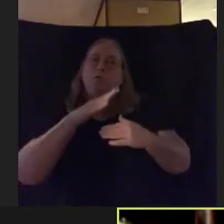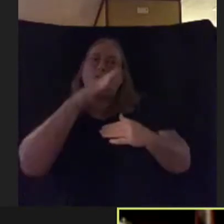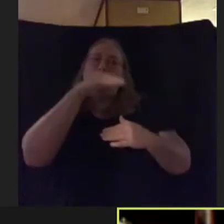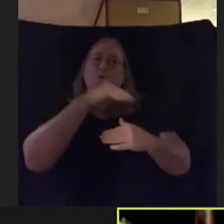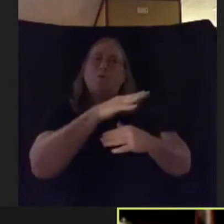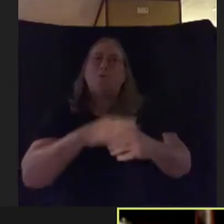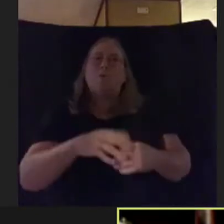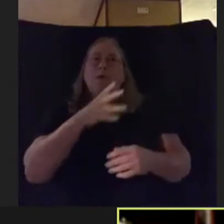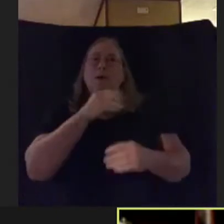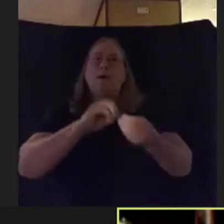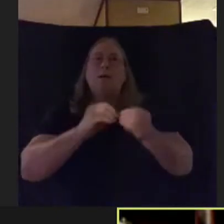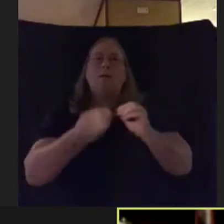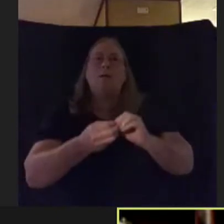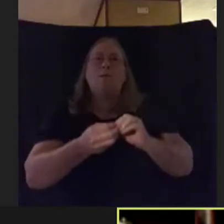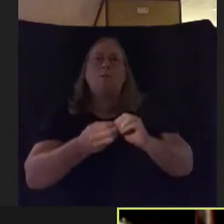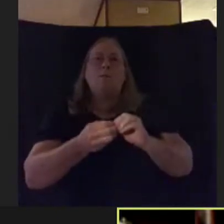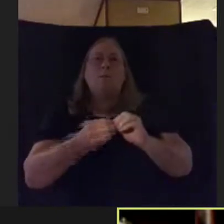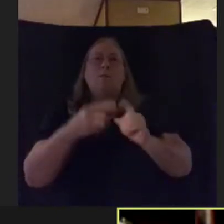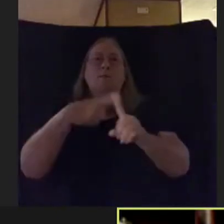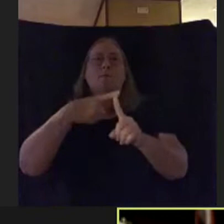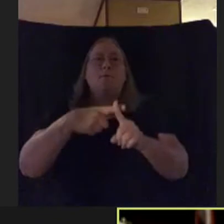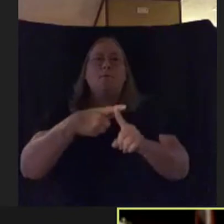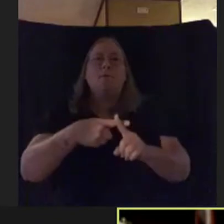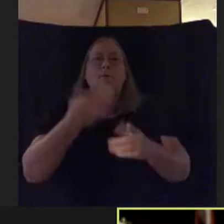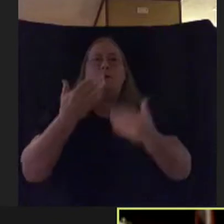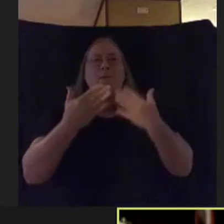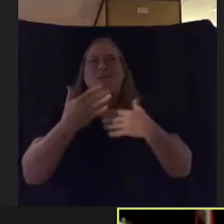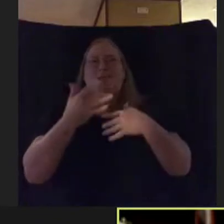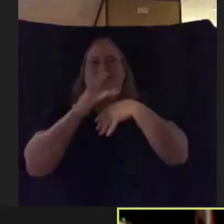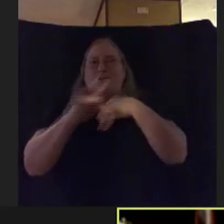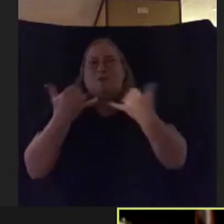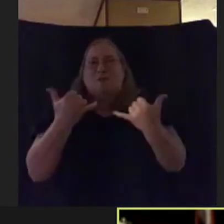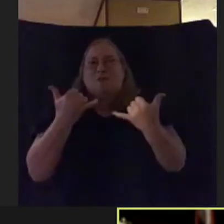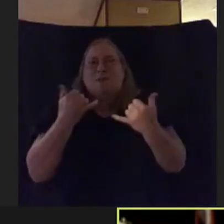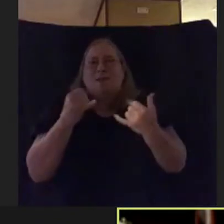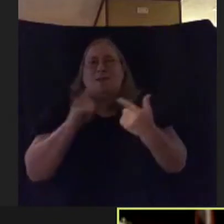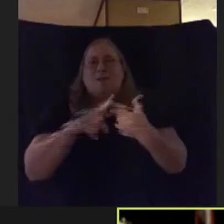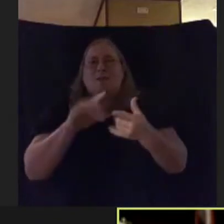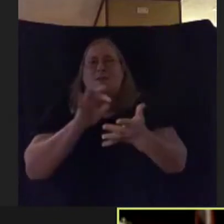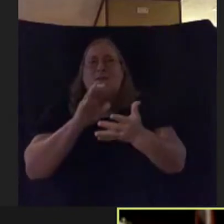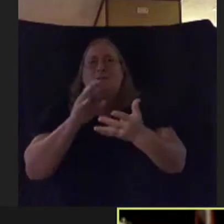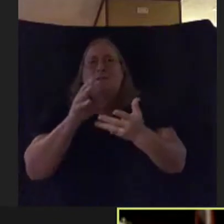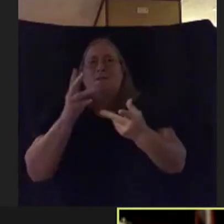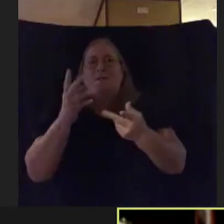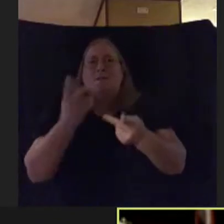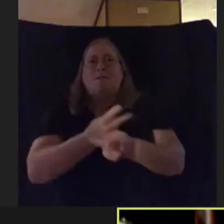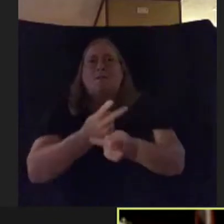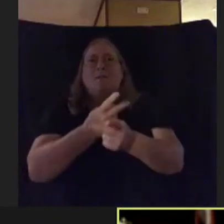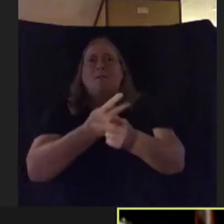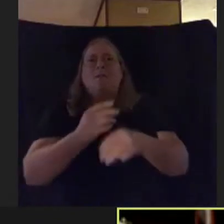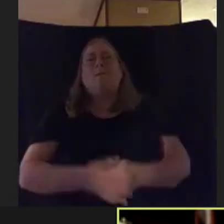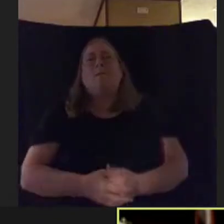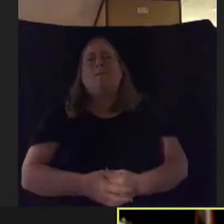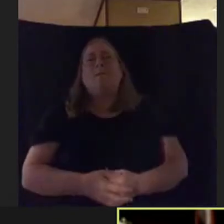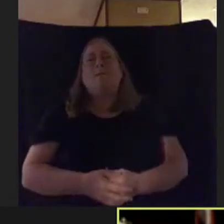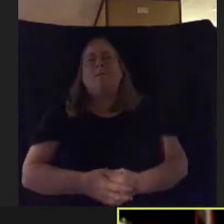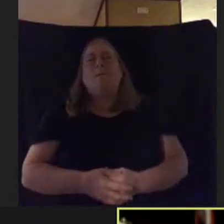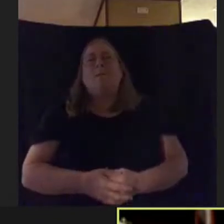that we're seeing, although it's too early to say if that's really going to be a long-term trend. We